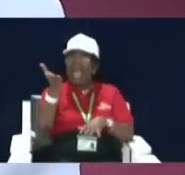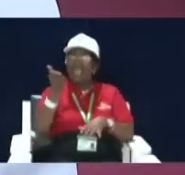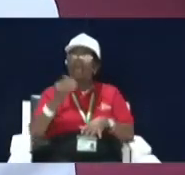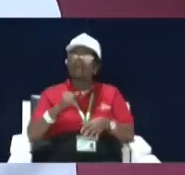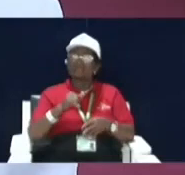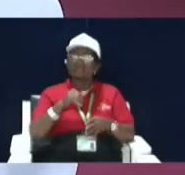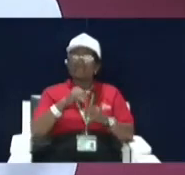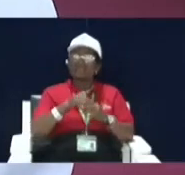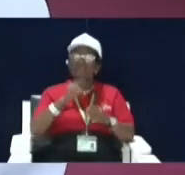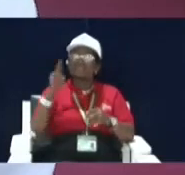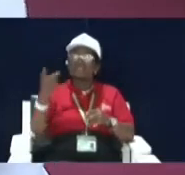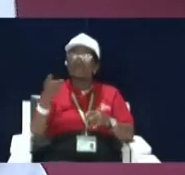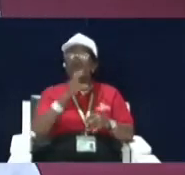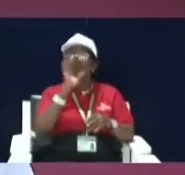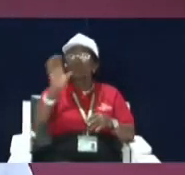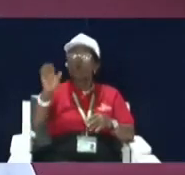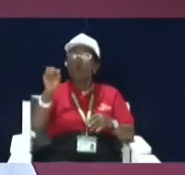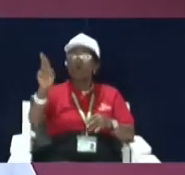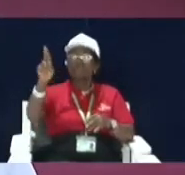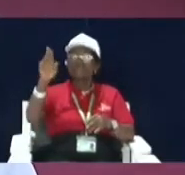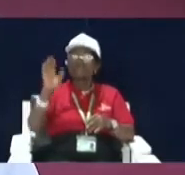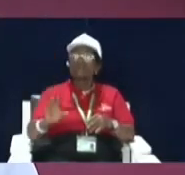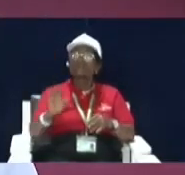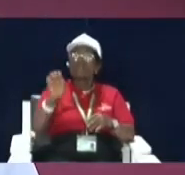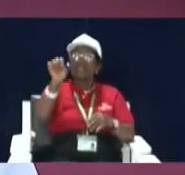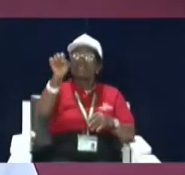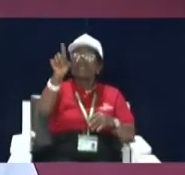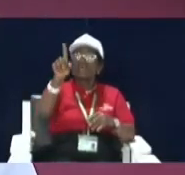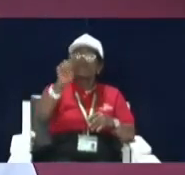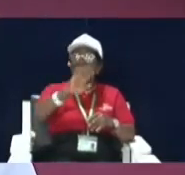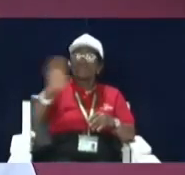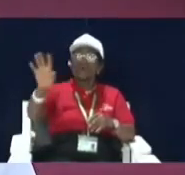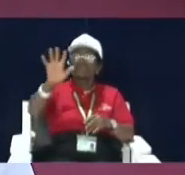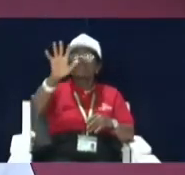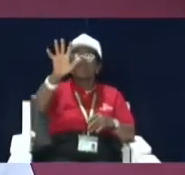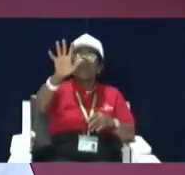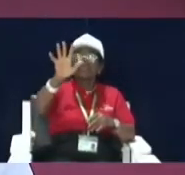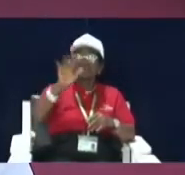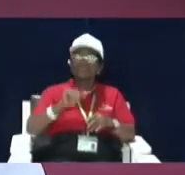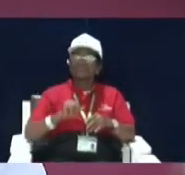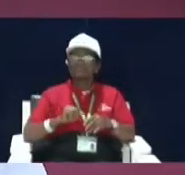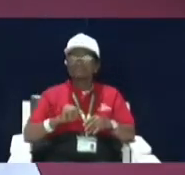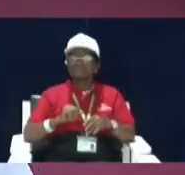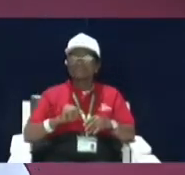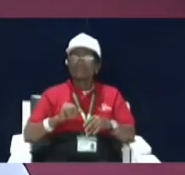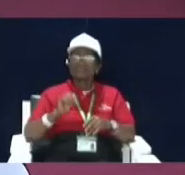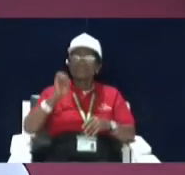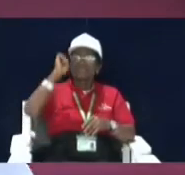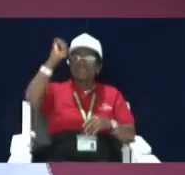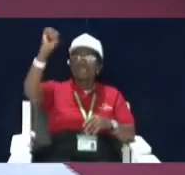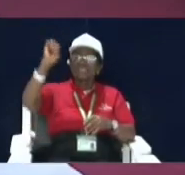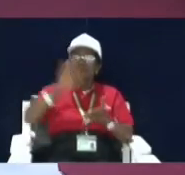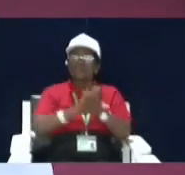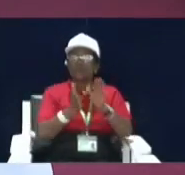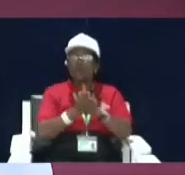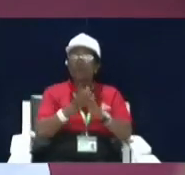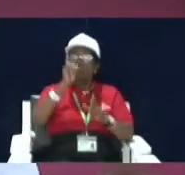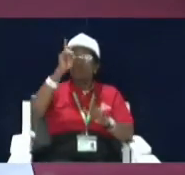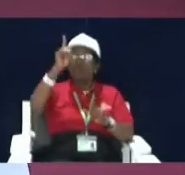In 2 Corinthians chapter 11 verse 5, 2 Corinthians 11 verse 5, he became one of the